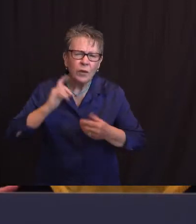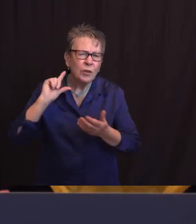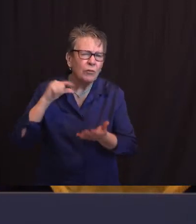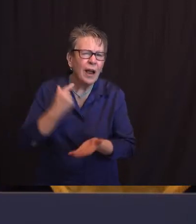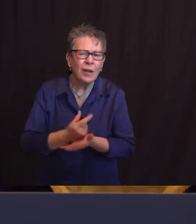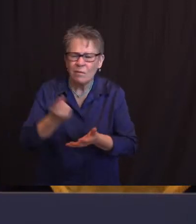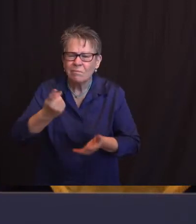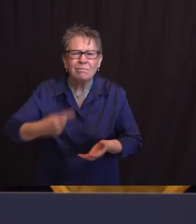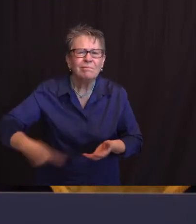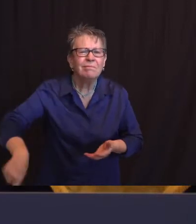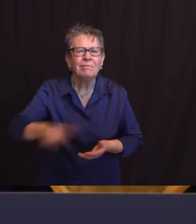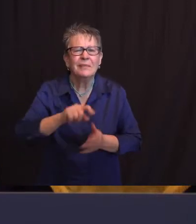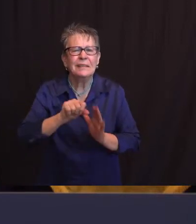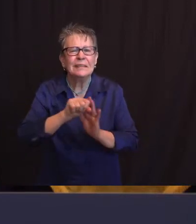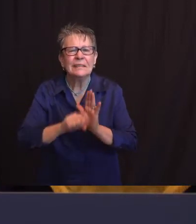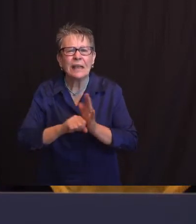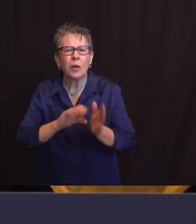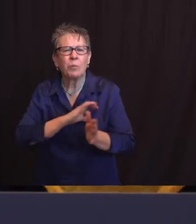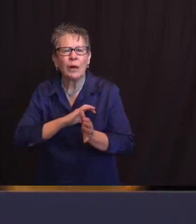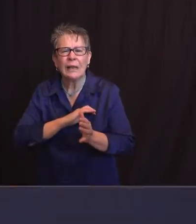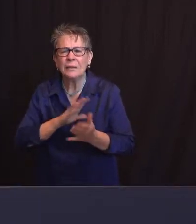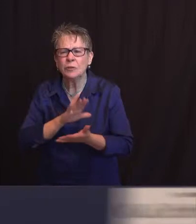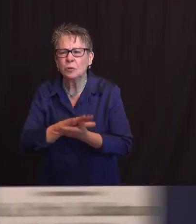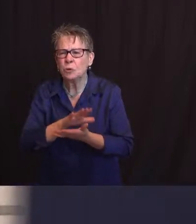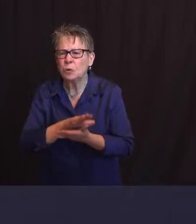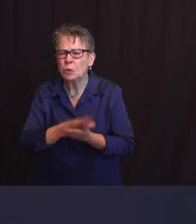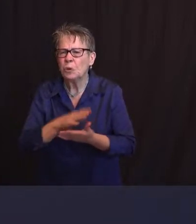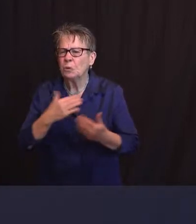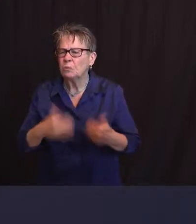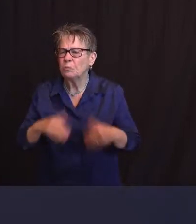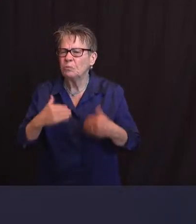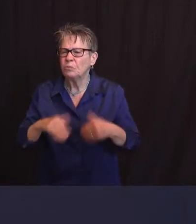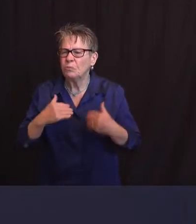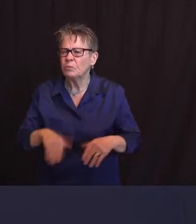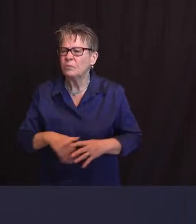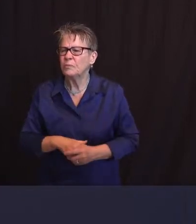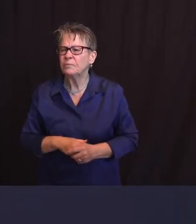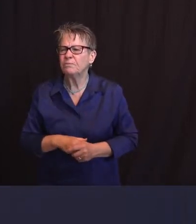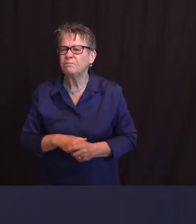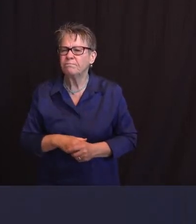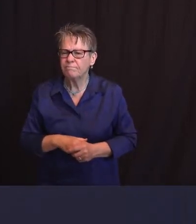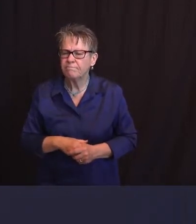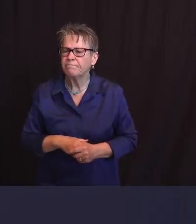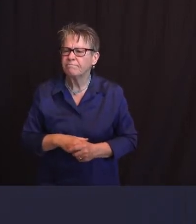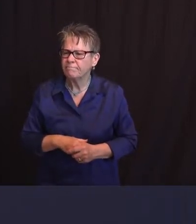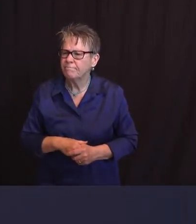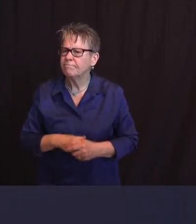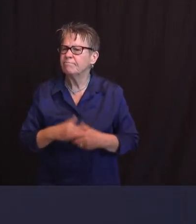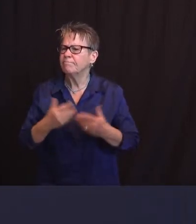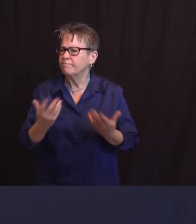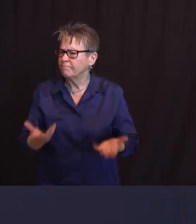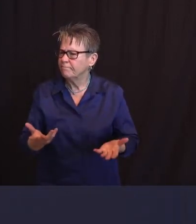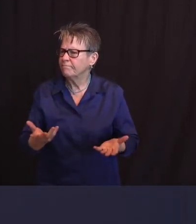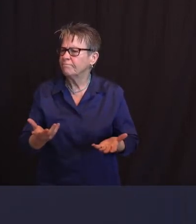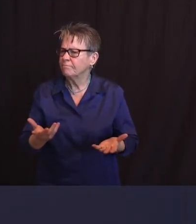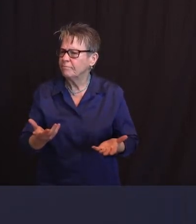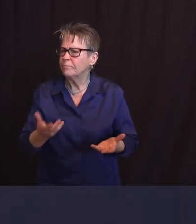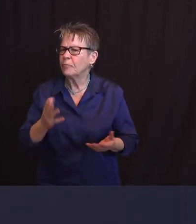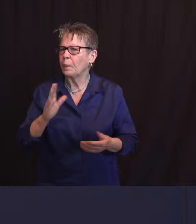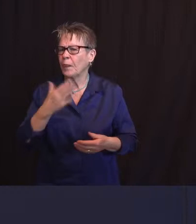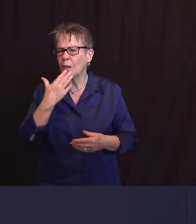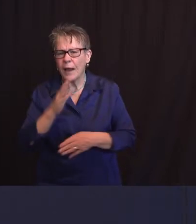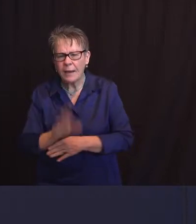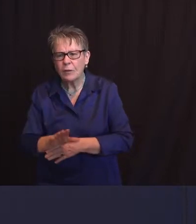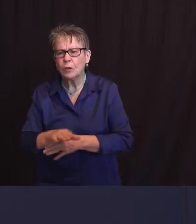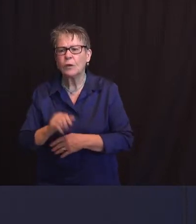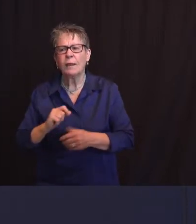night. Thank you for having us, and over to you. Thank you, Governor. Good afternoon. And those new troopers all reported to their respective troop